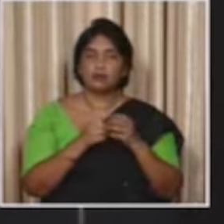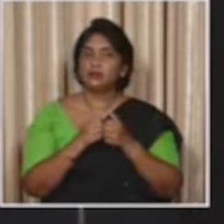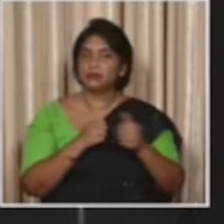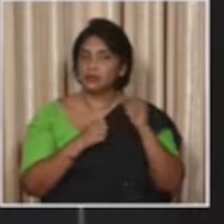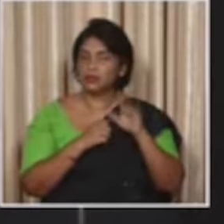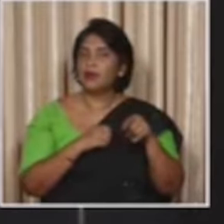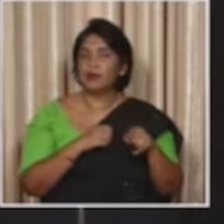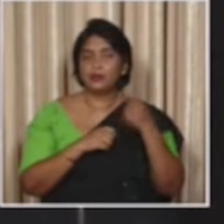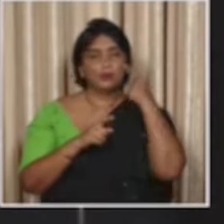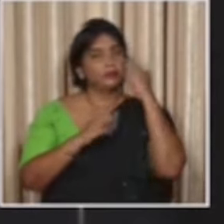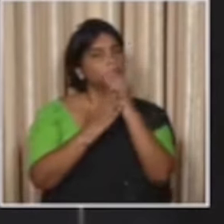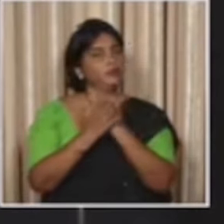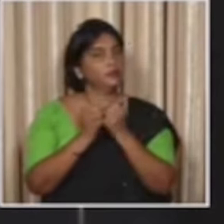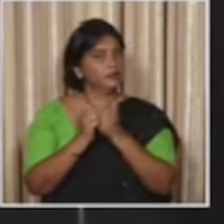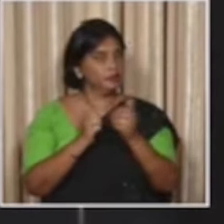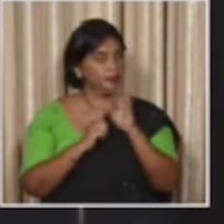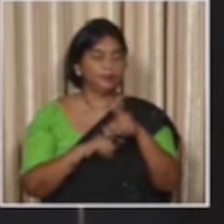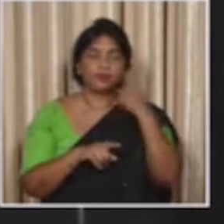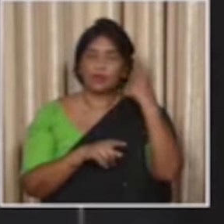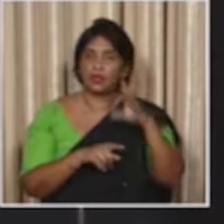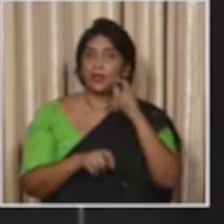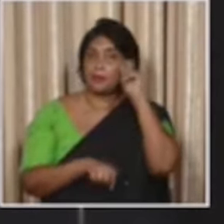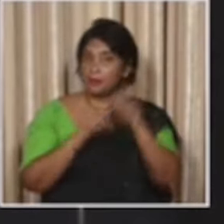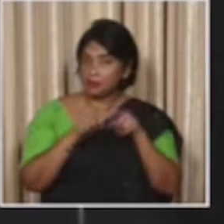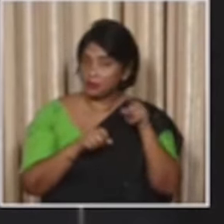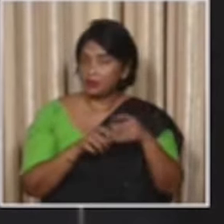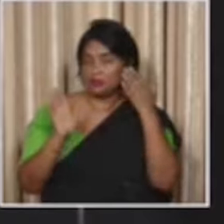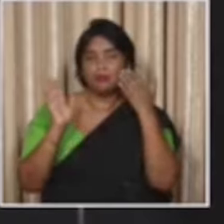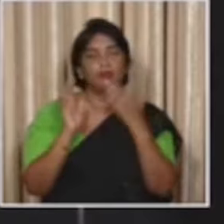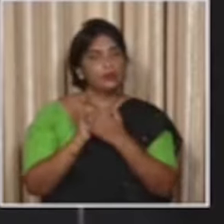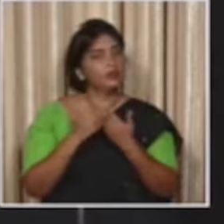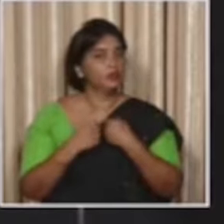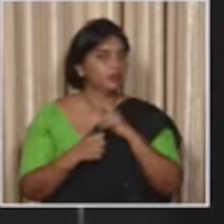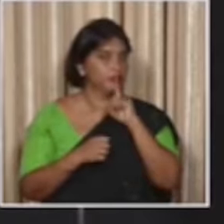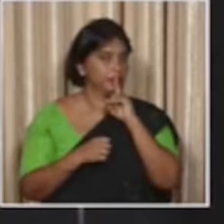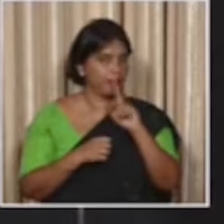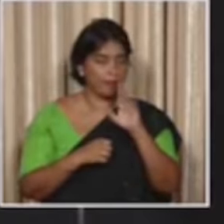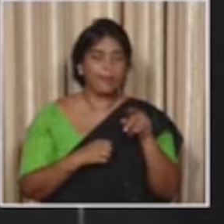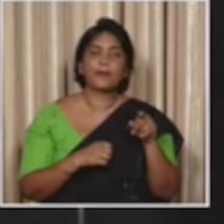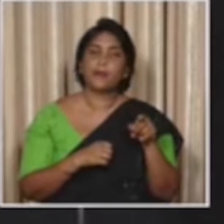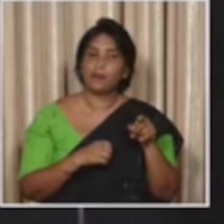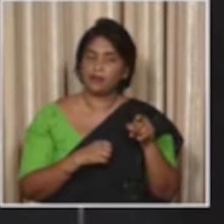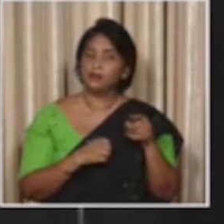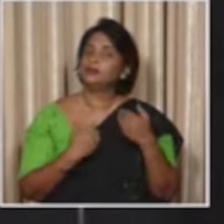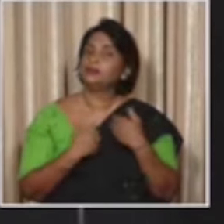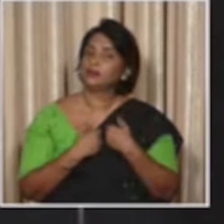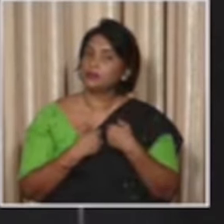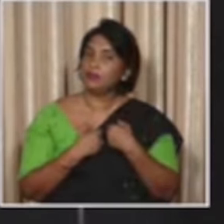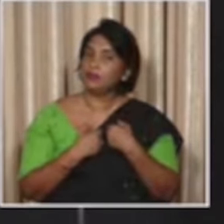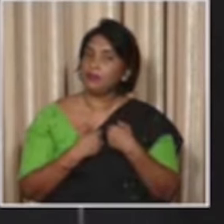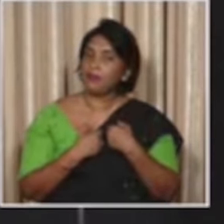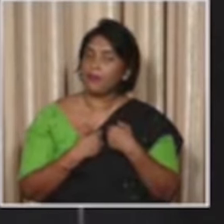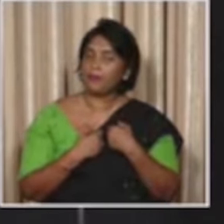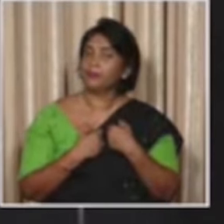Therefore, in the humanity's name, we are requesting that even we take a bold stand. What is happening